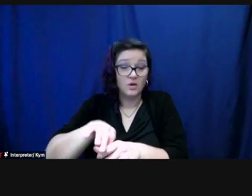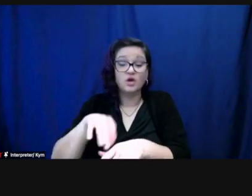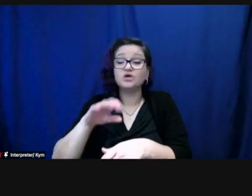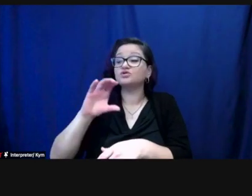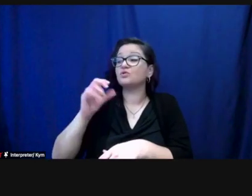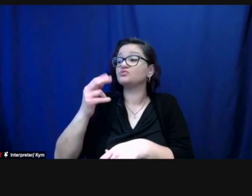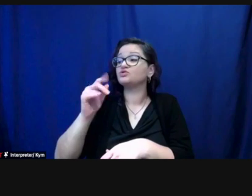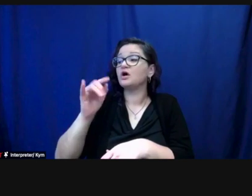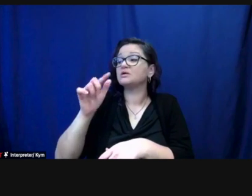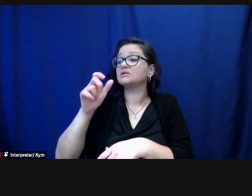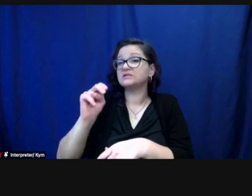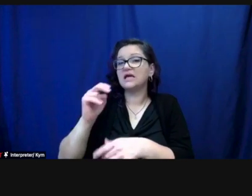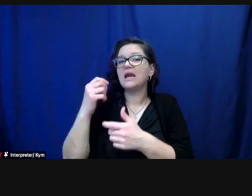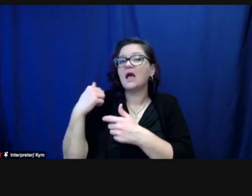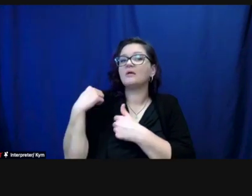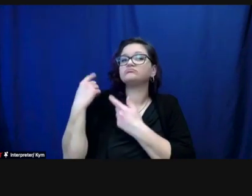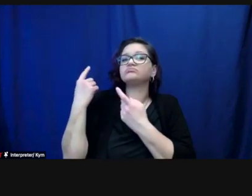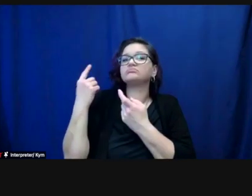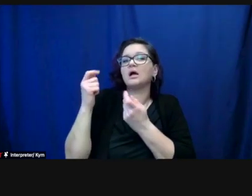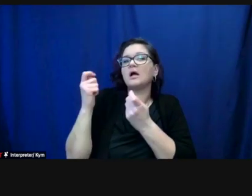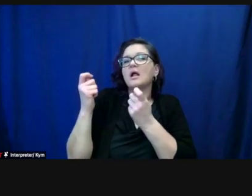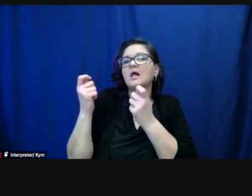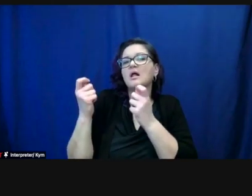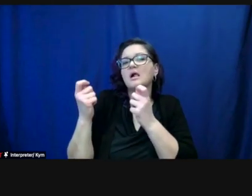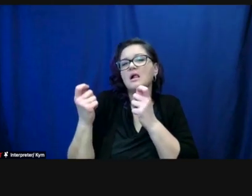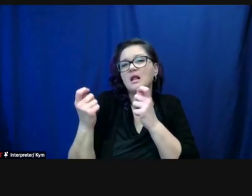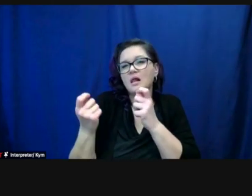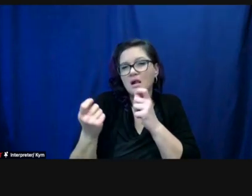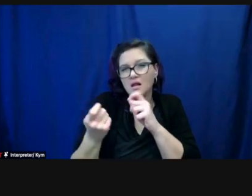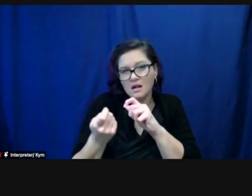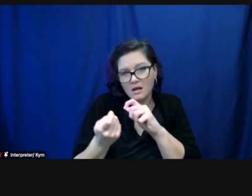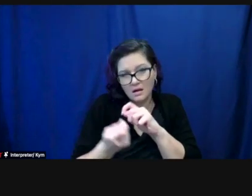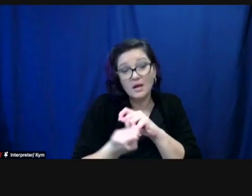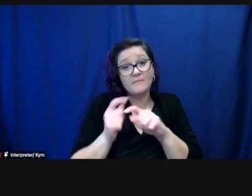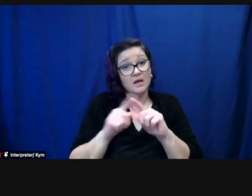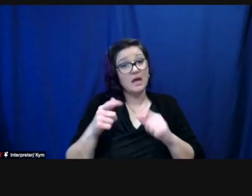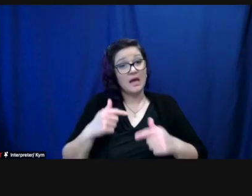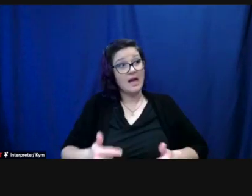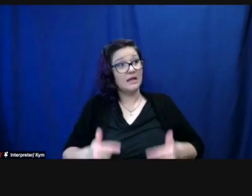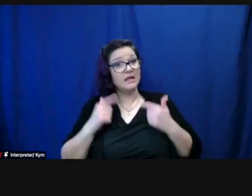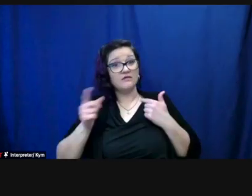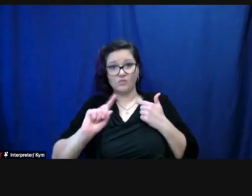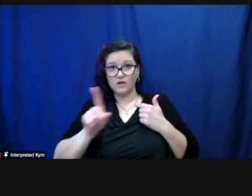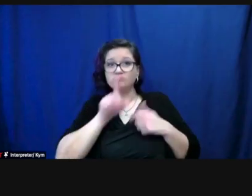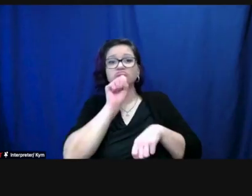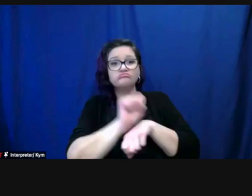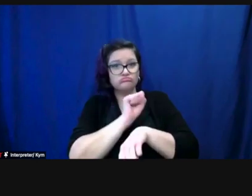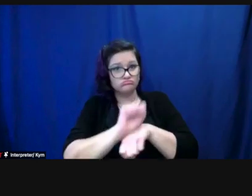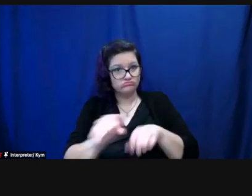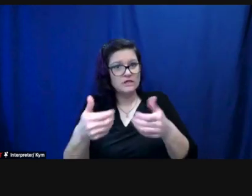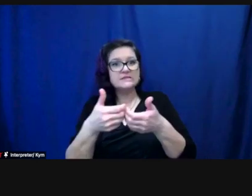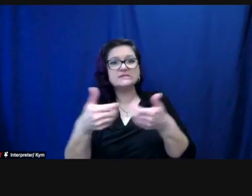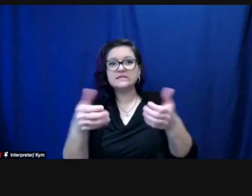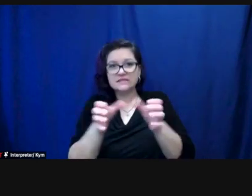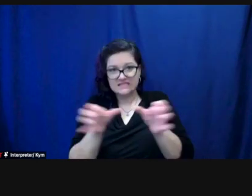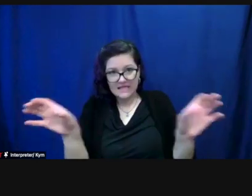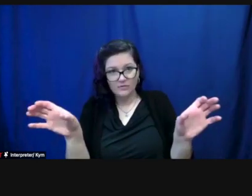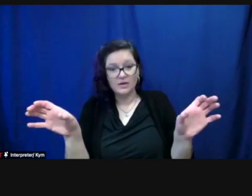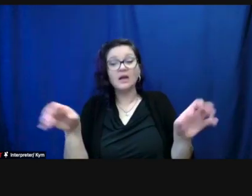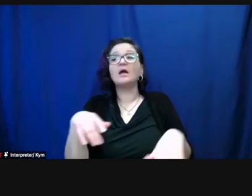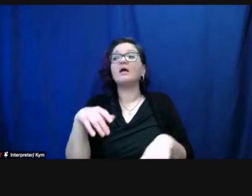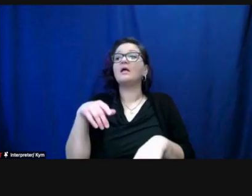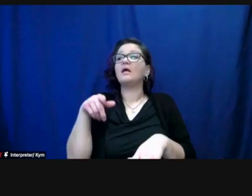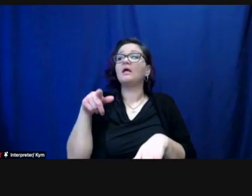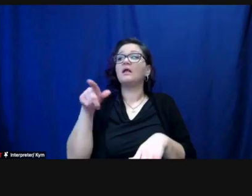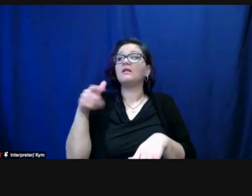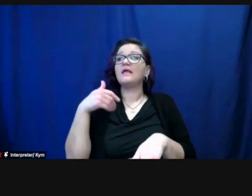has changed over the years, but I actually lived where it was segregated, and they said they had signs in the